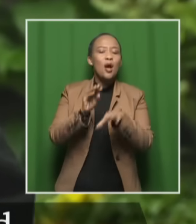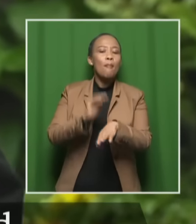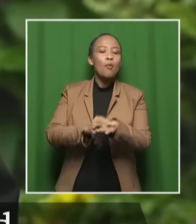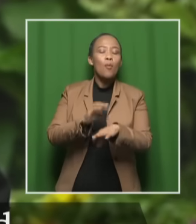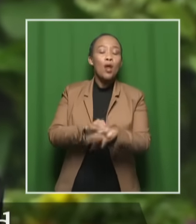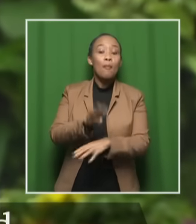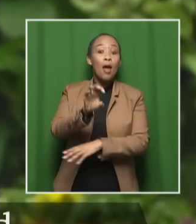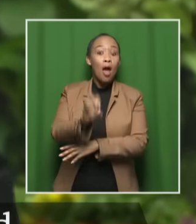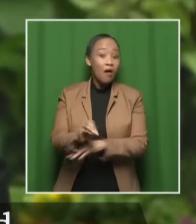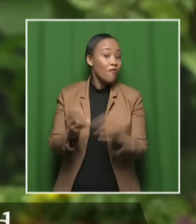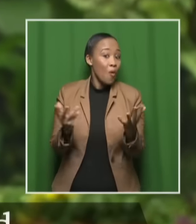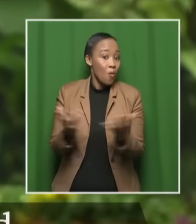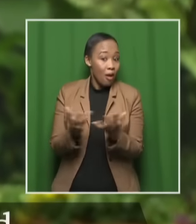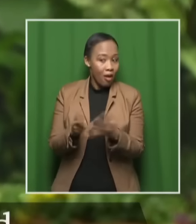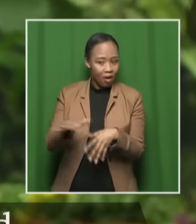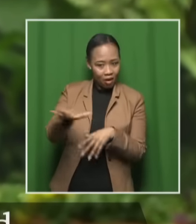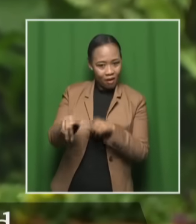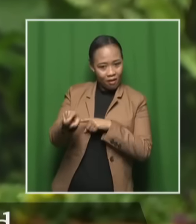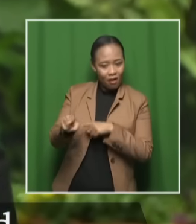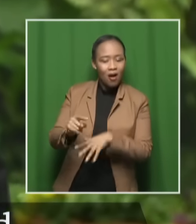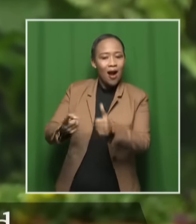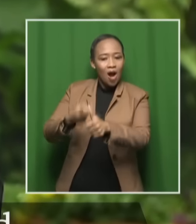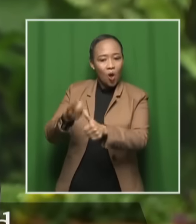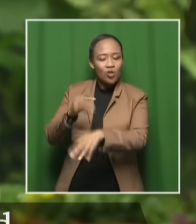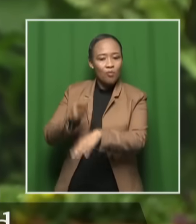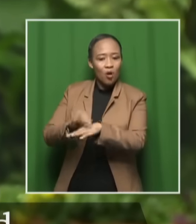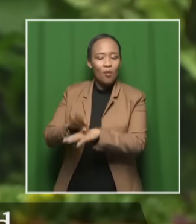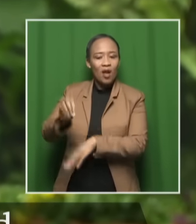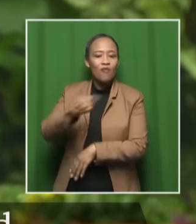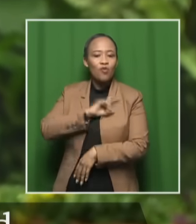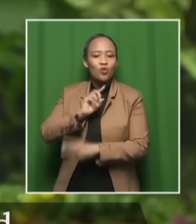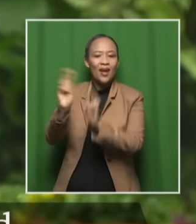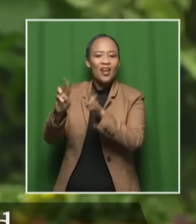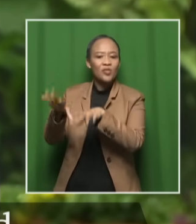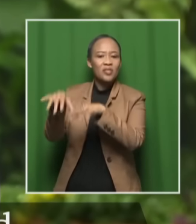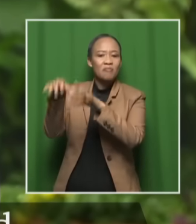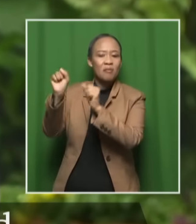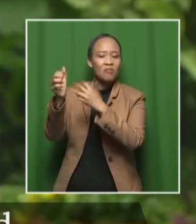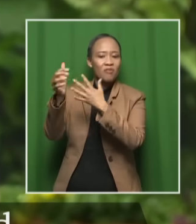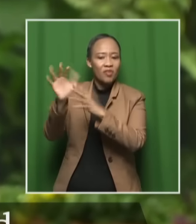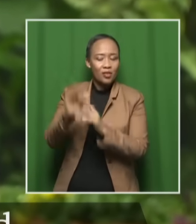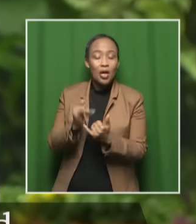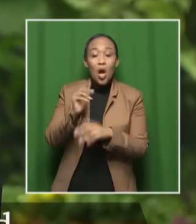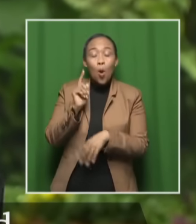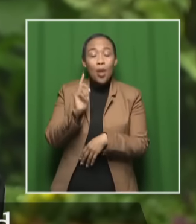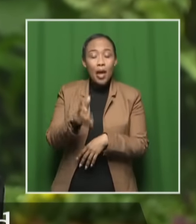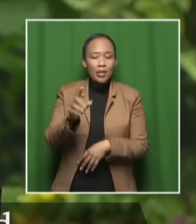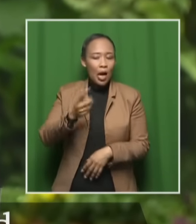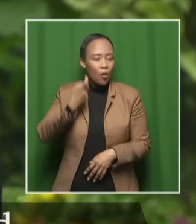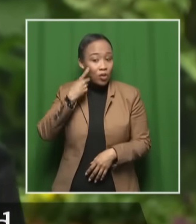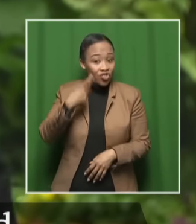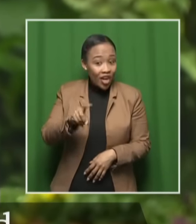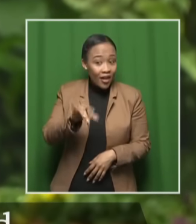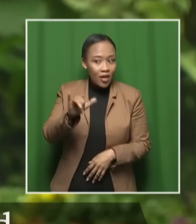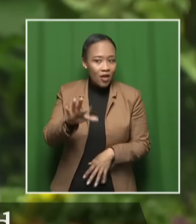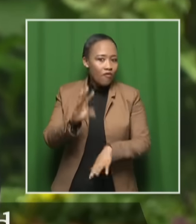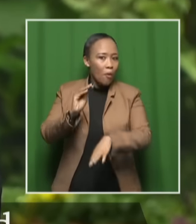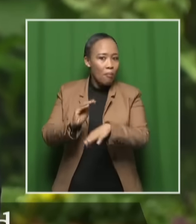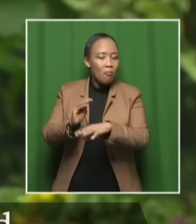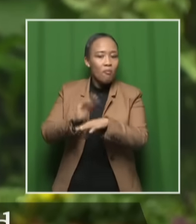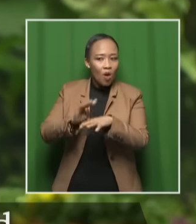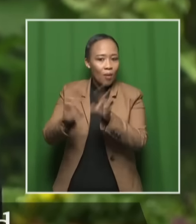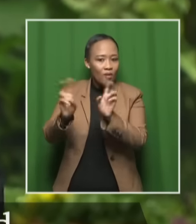counting happening in that area due to that power outage. I'm going to check in later in the day as well to see whether or not that has been resolved and whether we're seeing